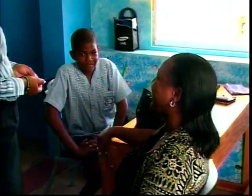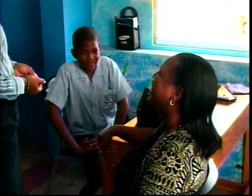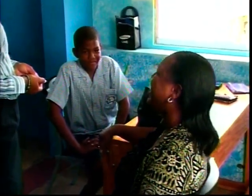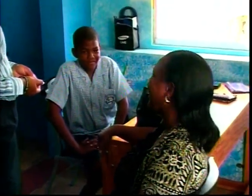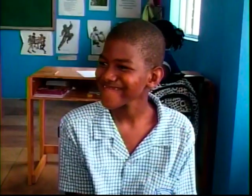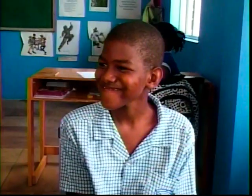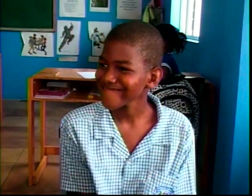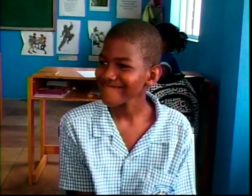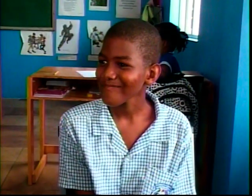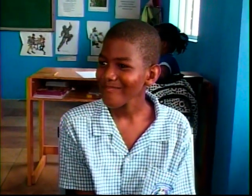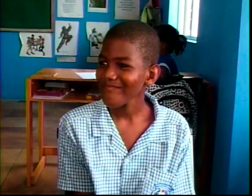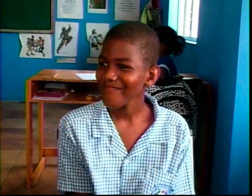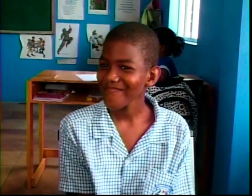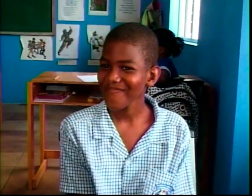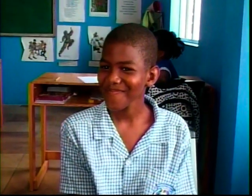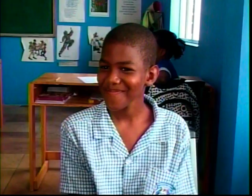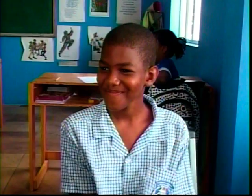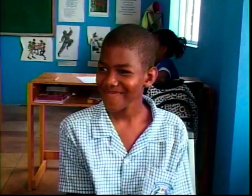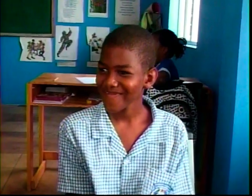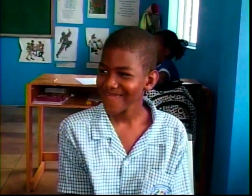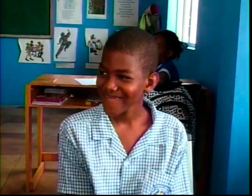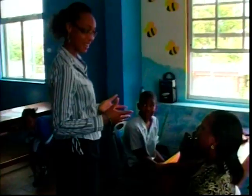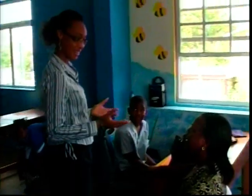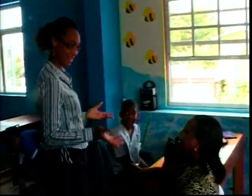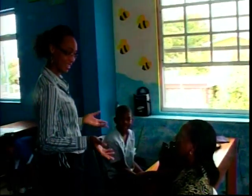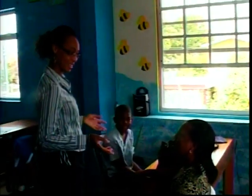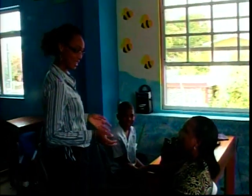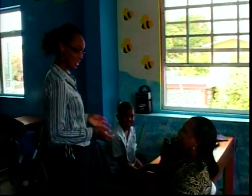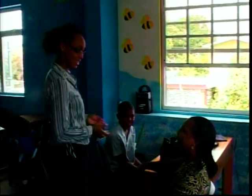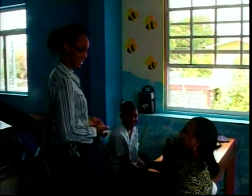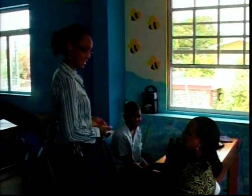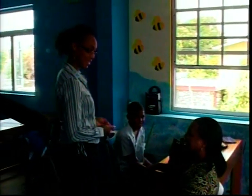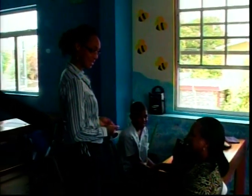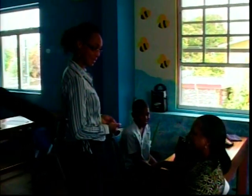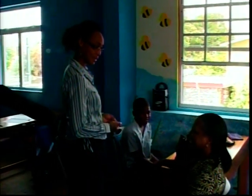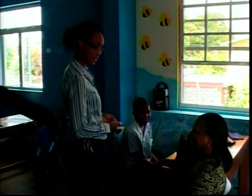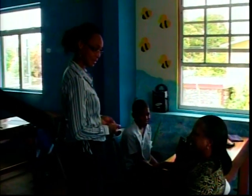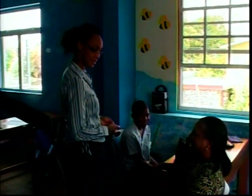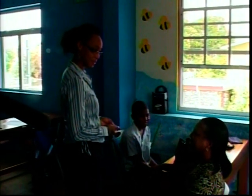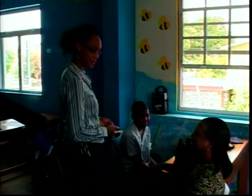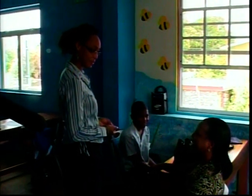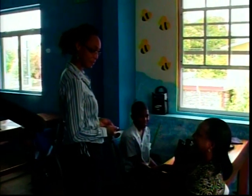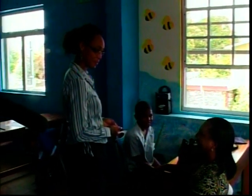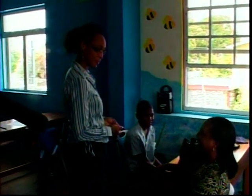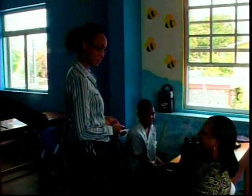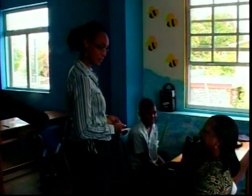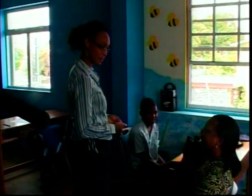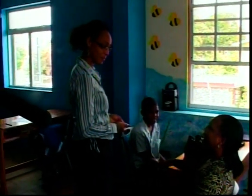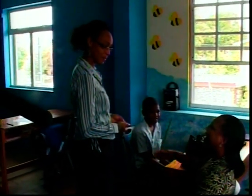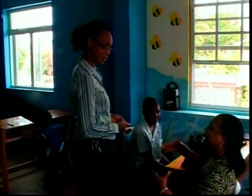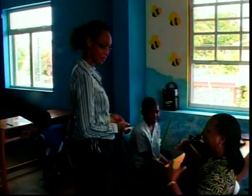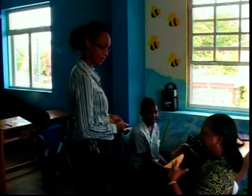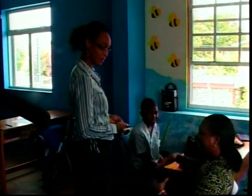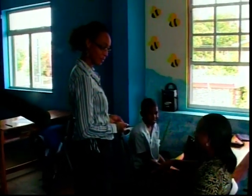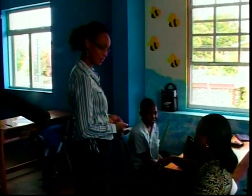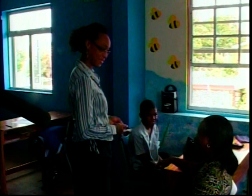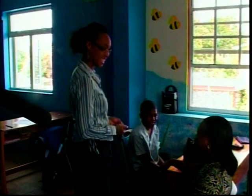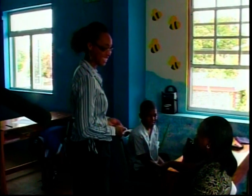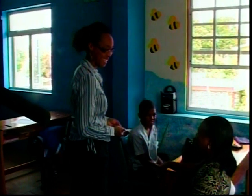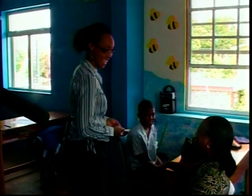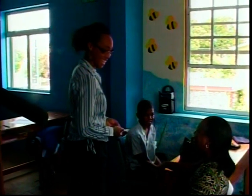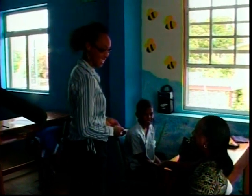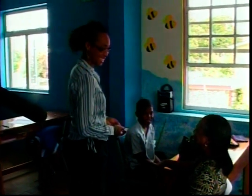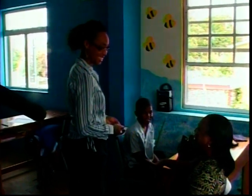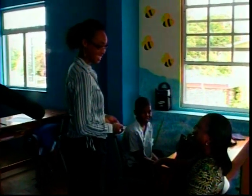when the results were released. She had moved him from a public primary school in the 3rd term of Class 3, which means the time